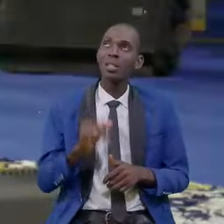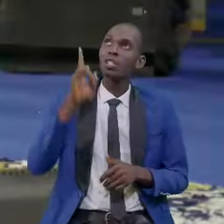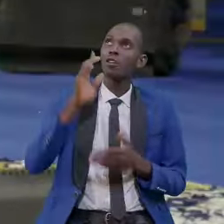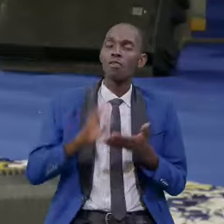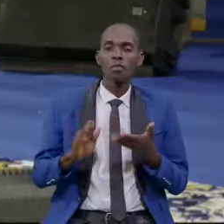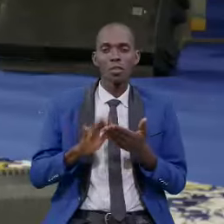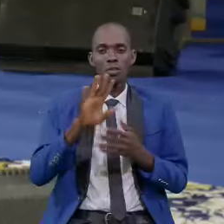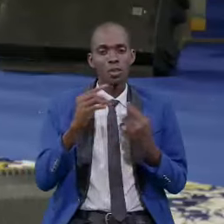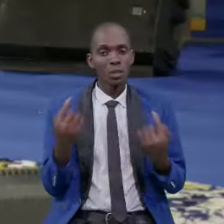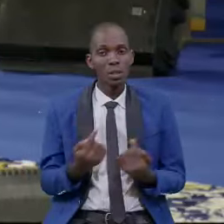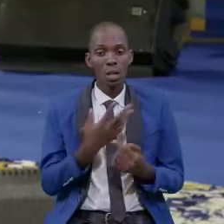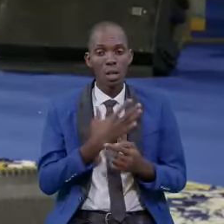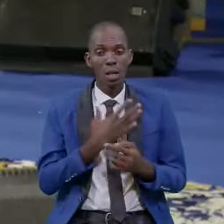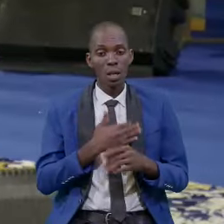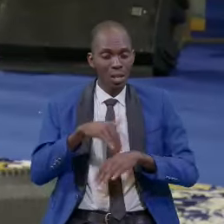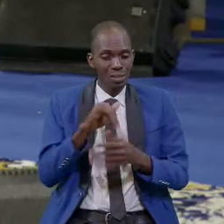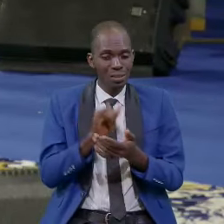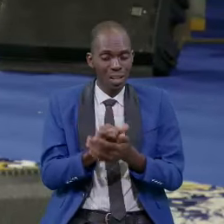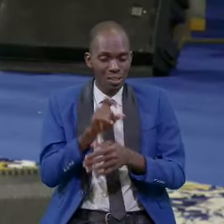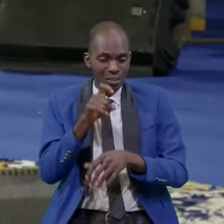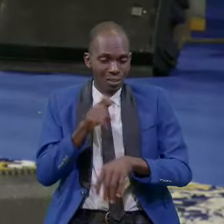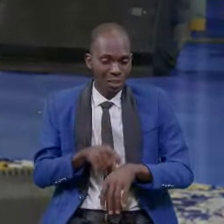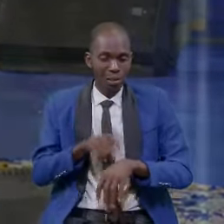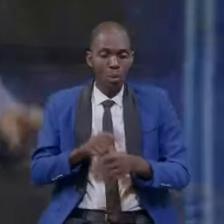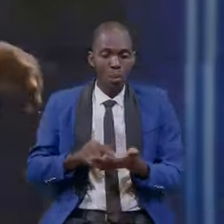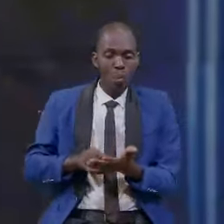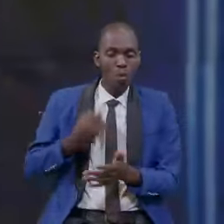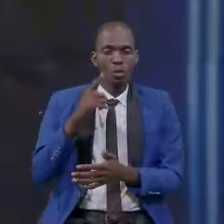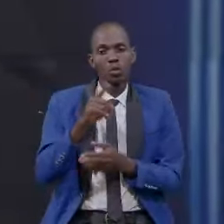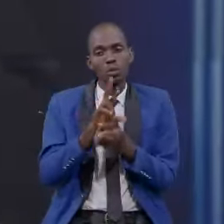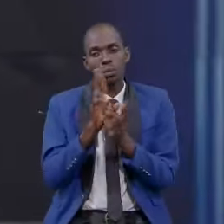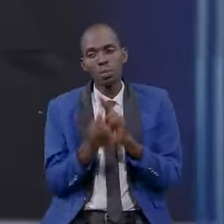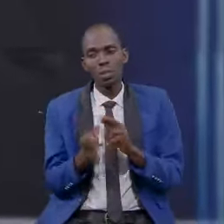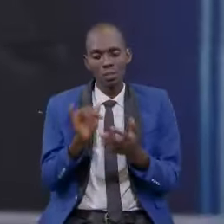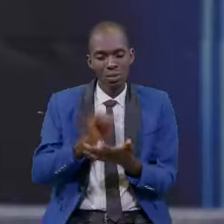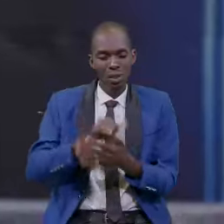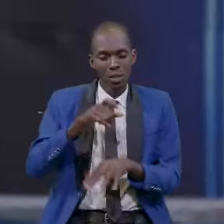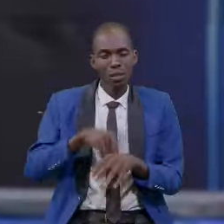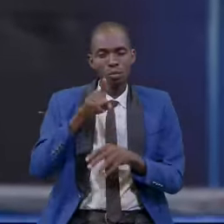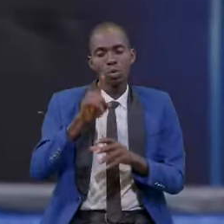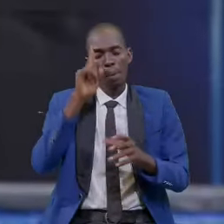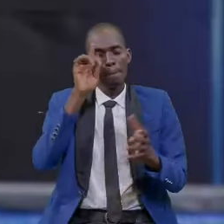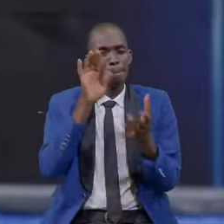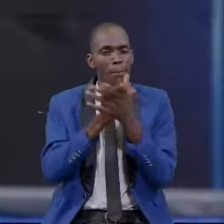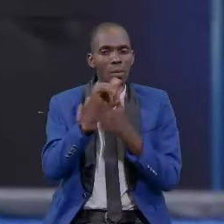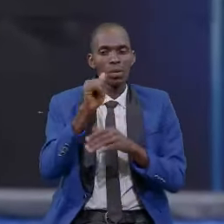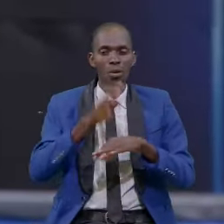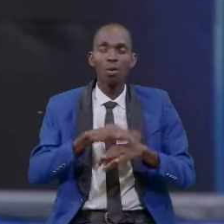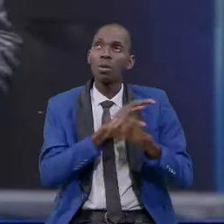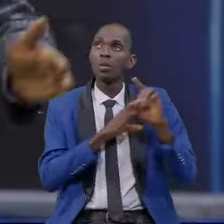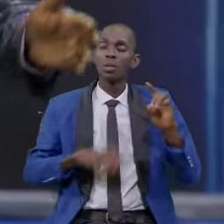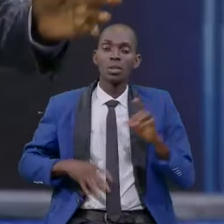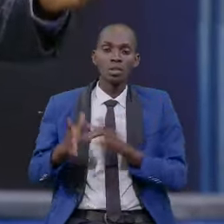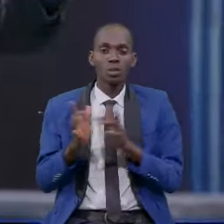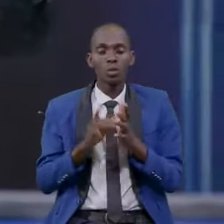the moment of time, the moment you repent and the moment you believe on the Lord Jesus Christ to be your